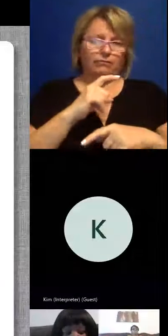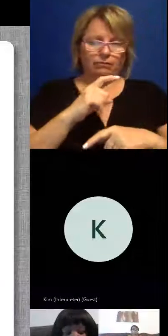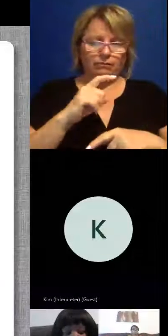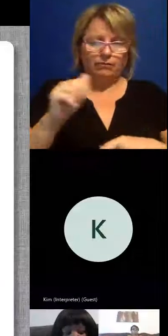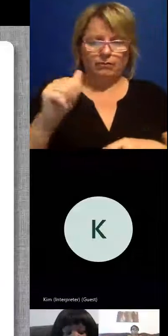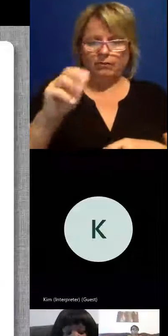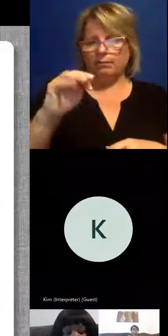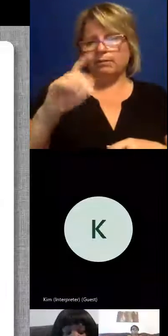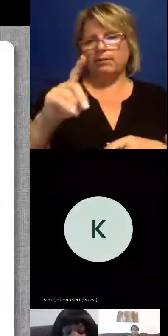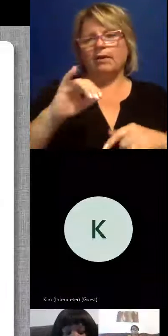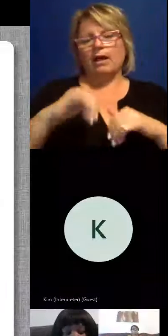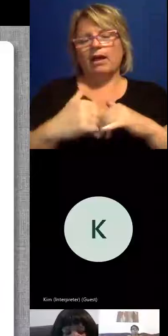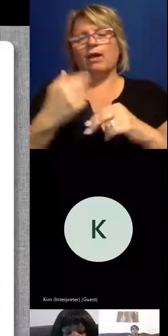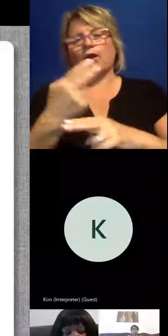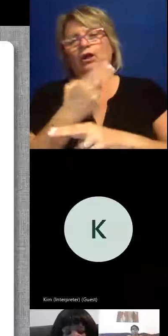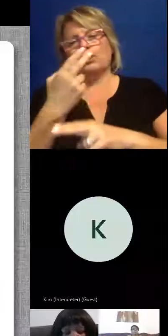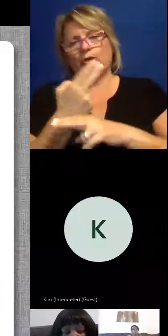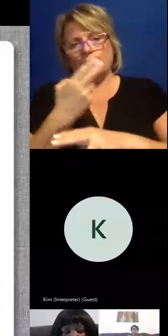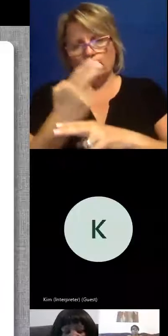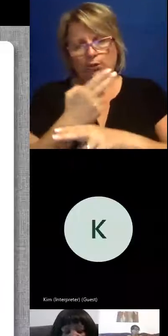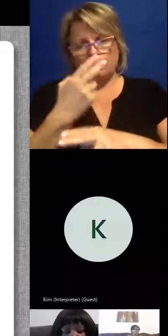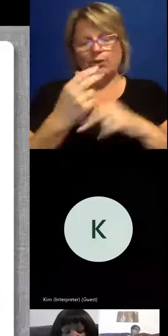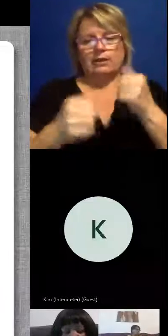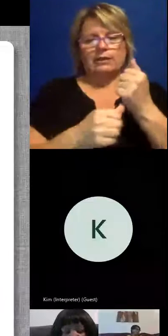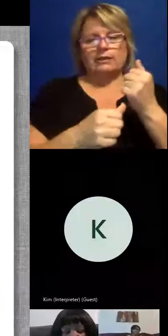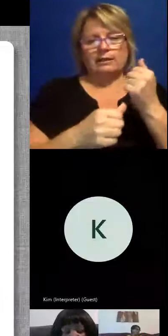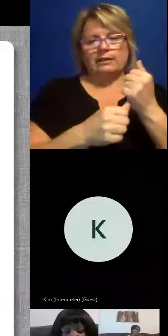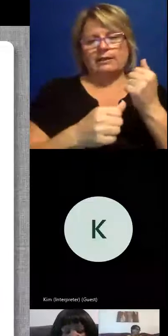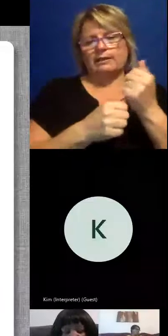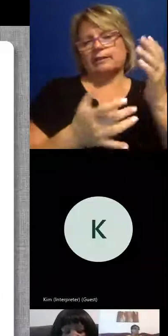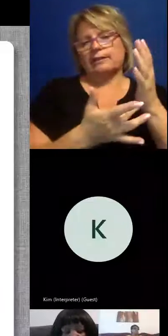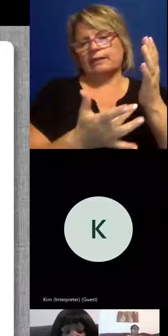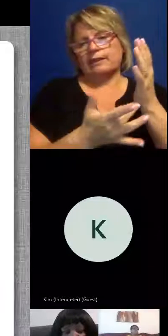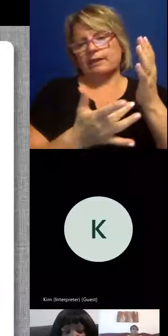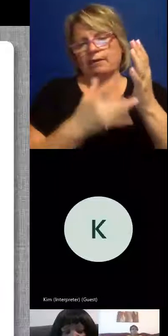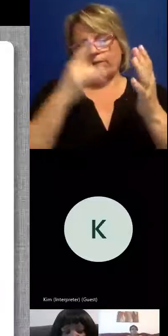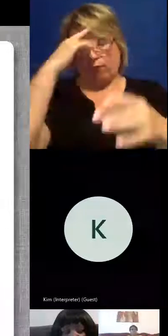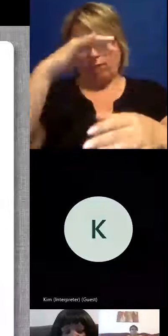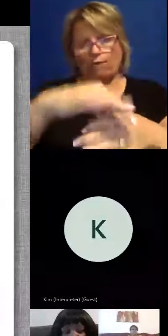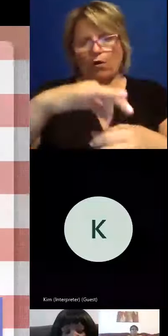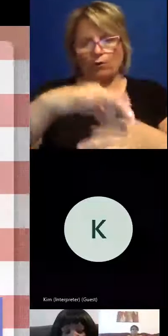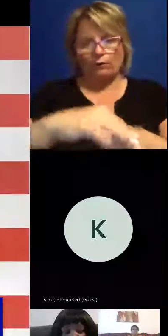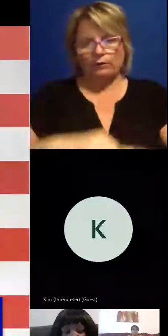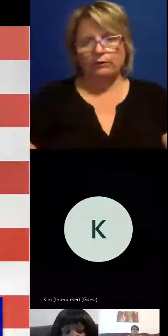on using assistive technology to vote.